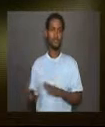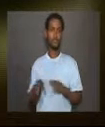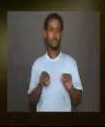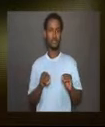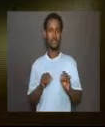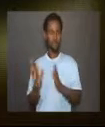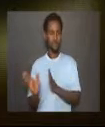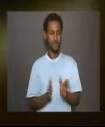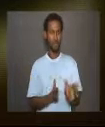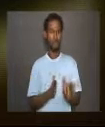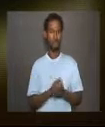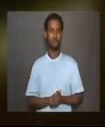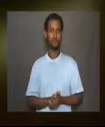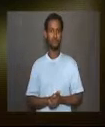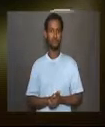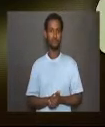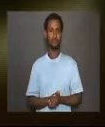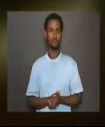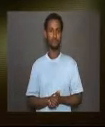Students, let's get ready.